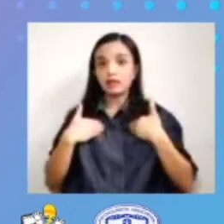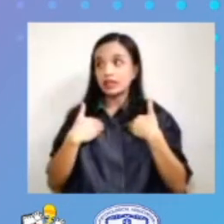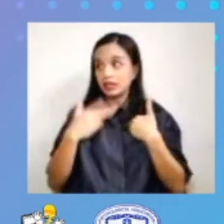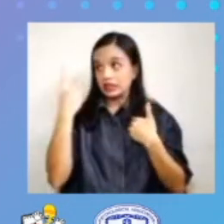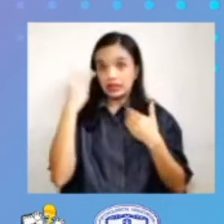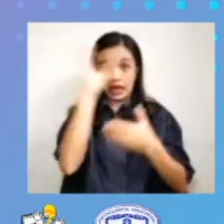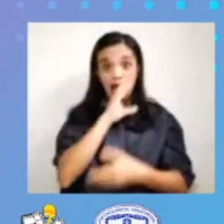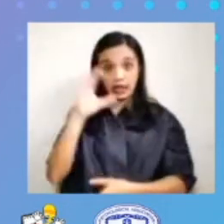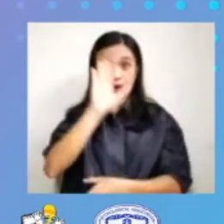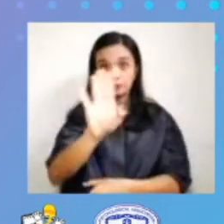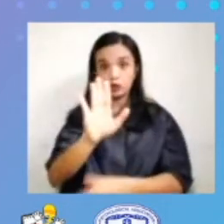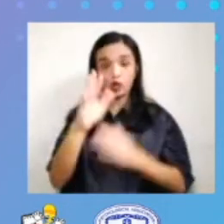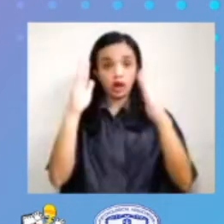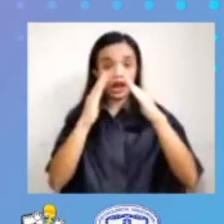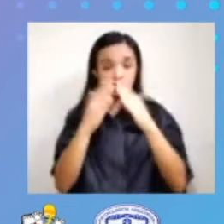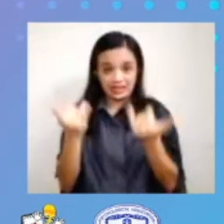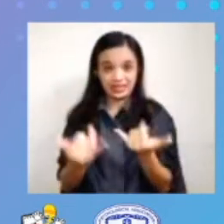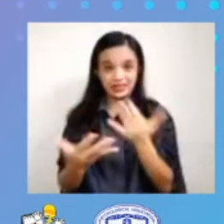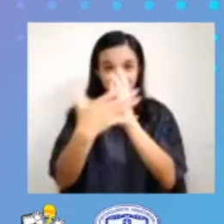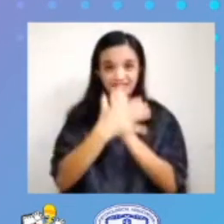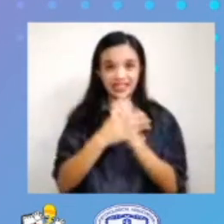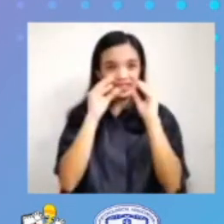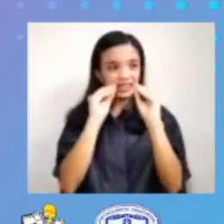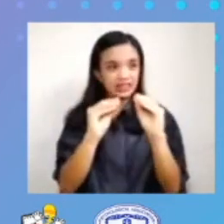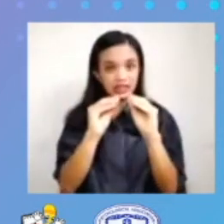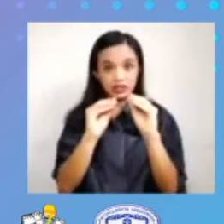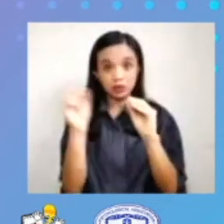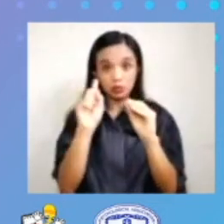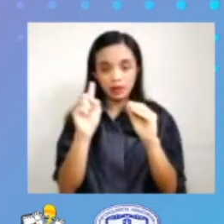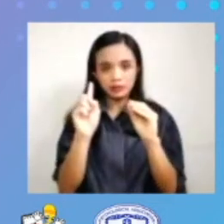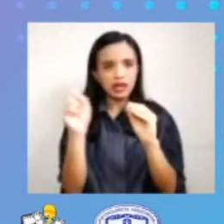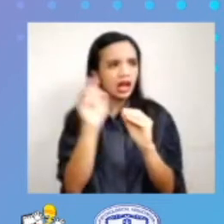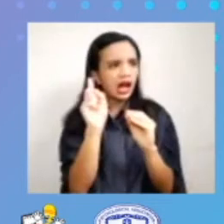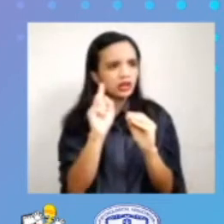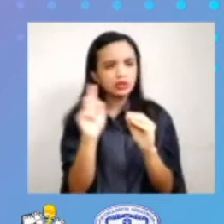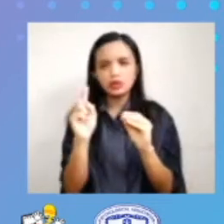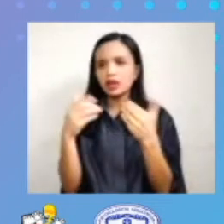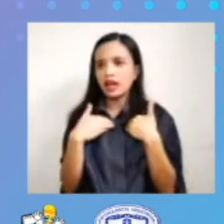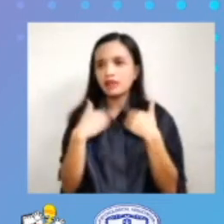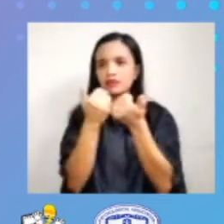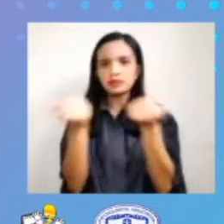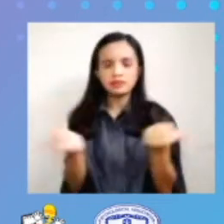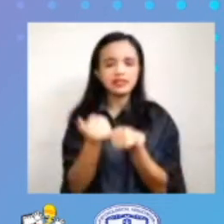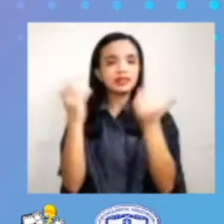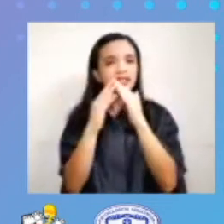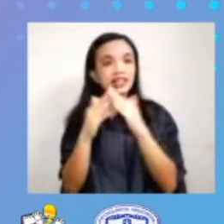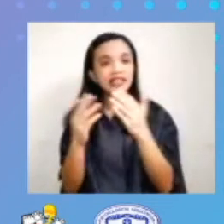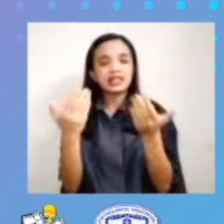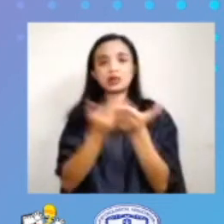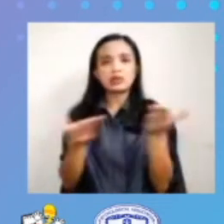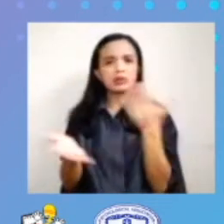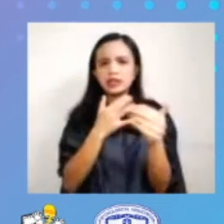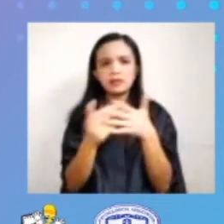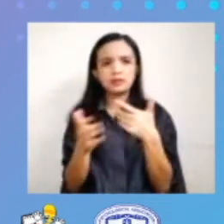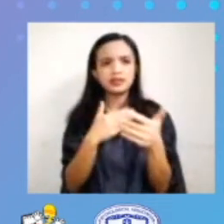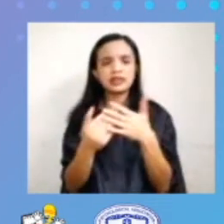were gym goers, and then eventually now forced to work out at